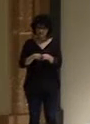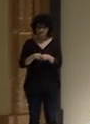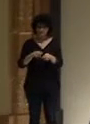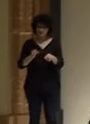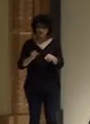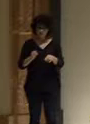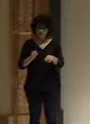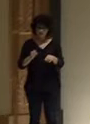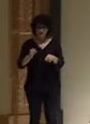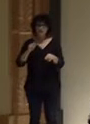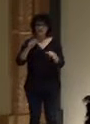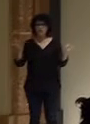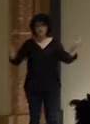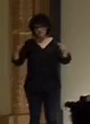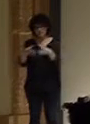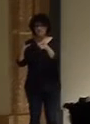Advisory Committee.